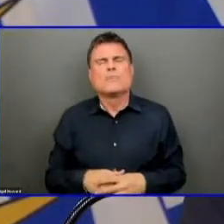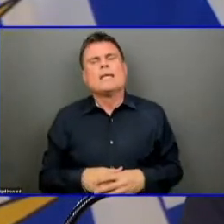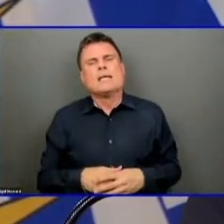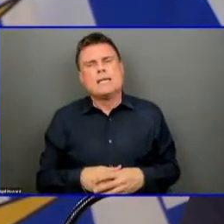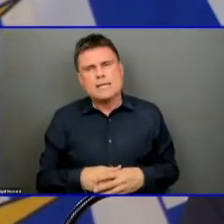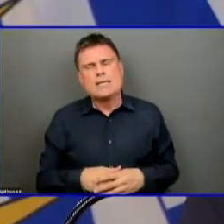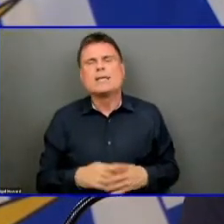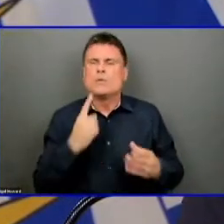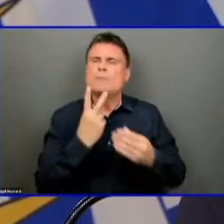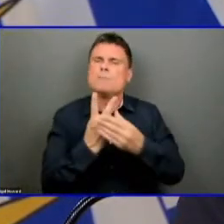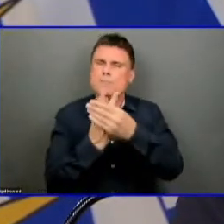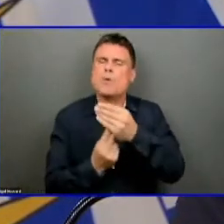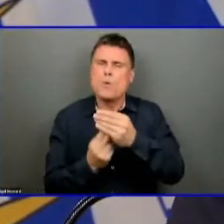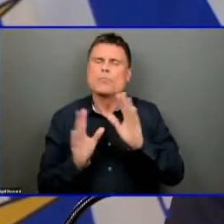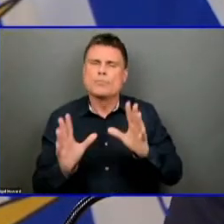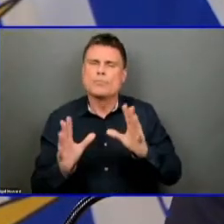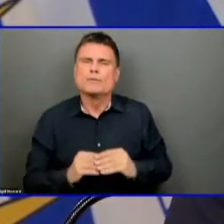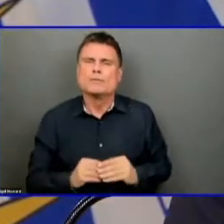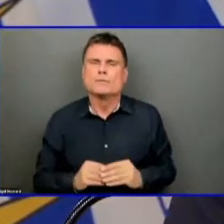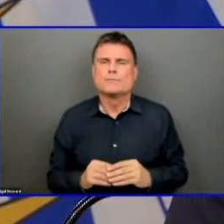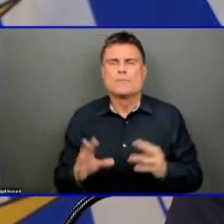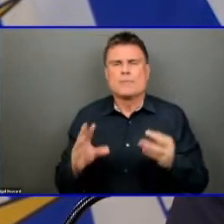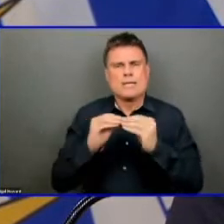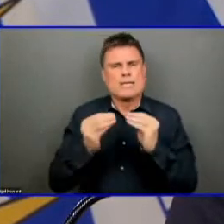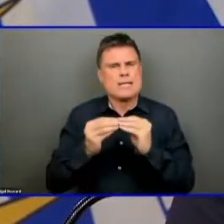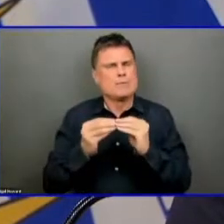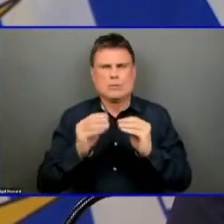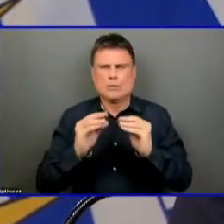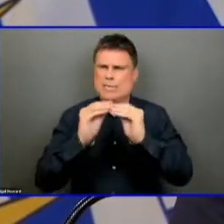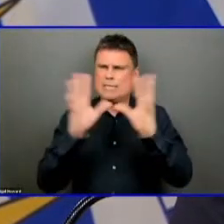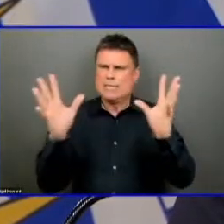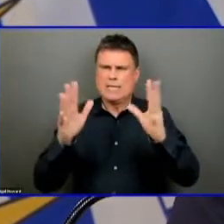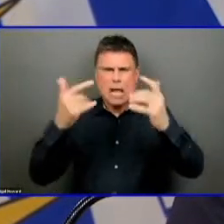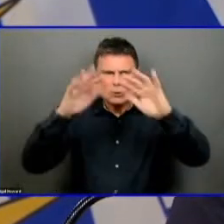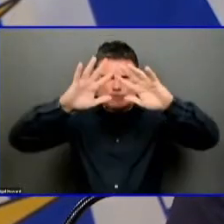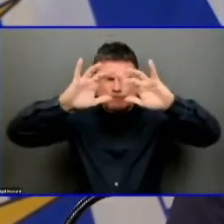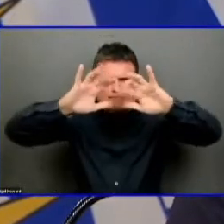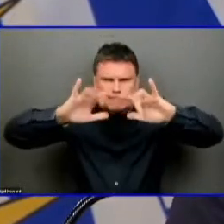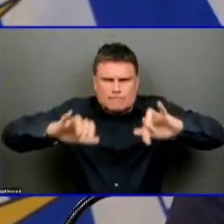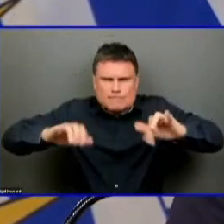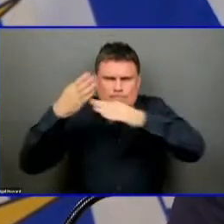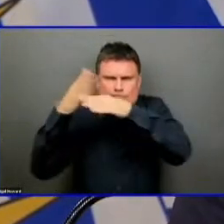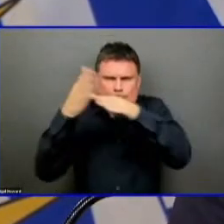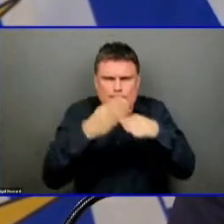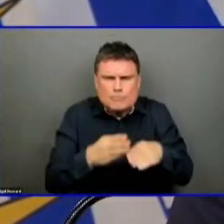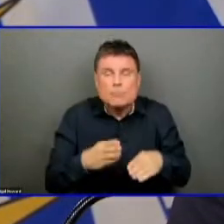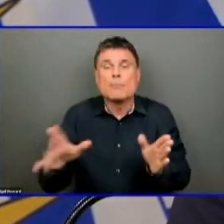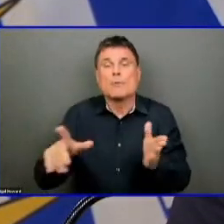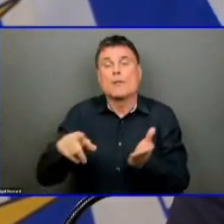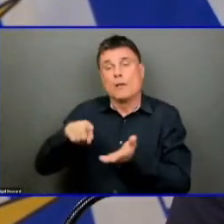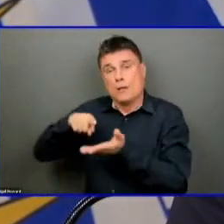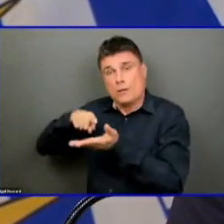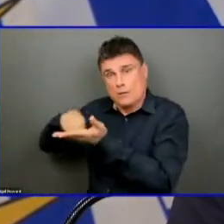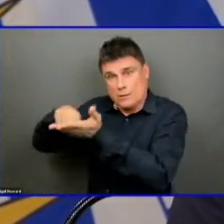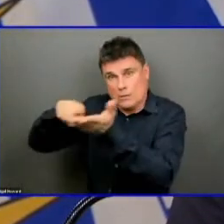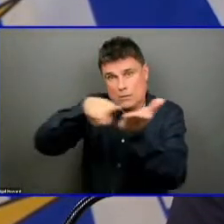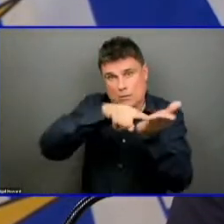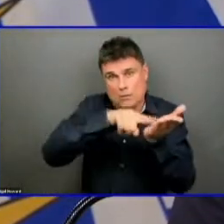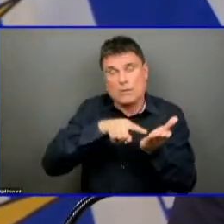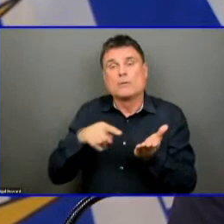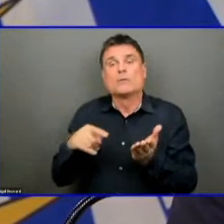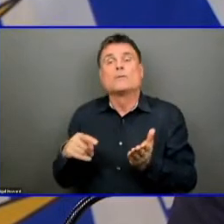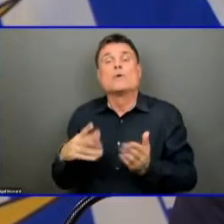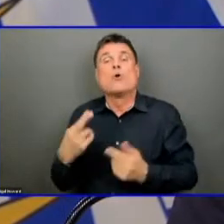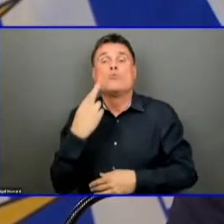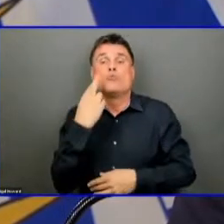the investigations that people were doing, and a lot of that is, restaurants, bars, pubs in Vancouver, but also